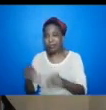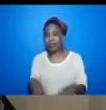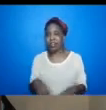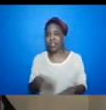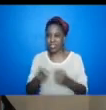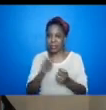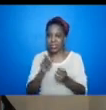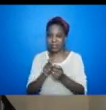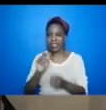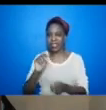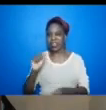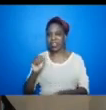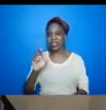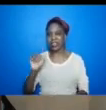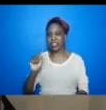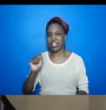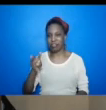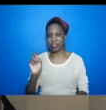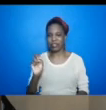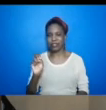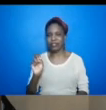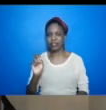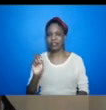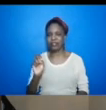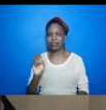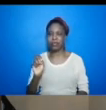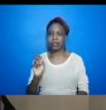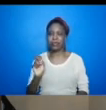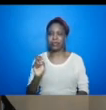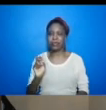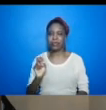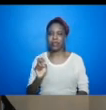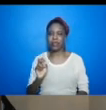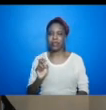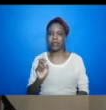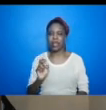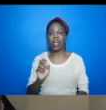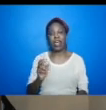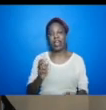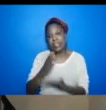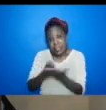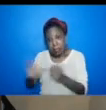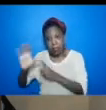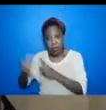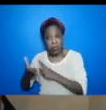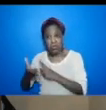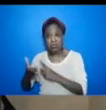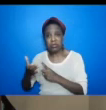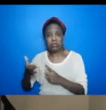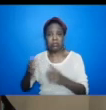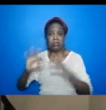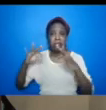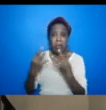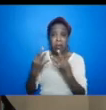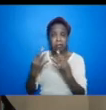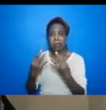case that living with your parents and grandparents, 3 and 4 generation households together, is a